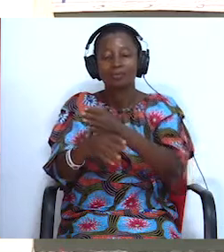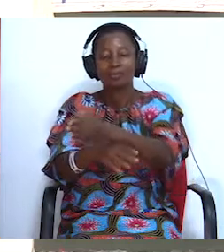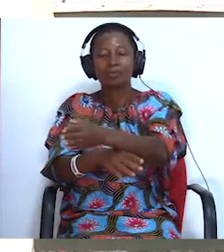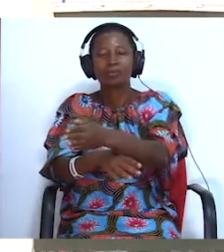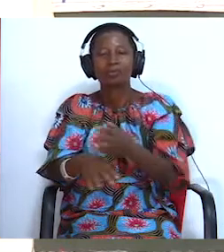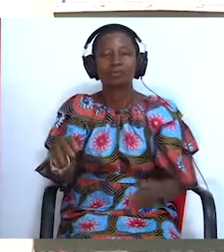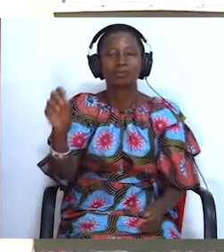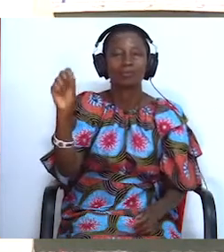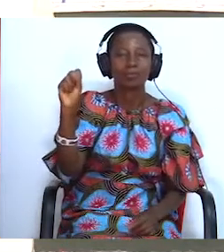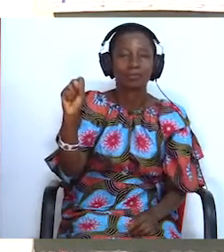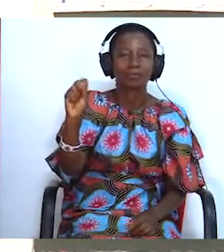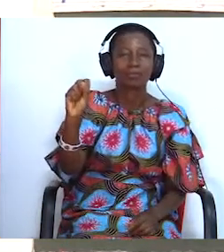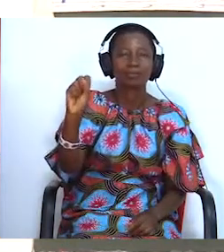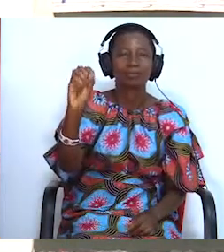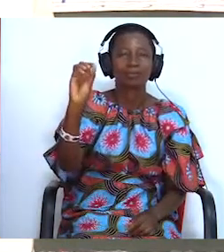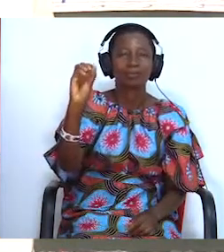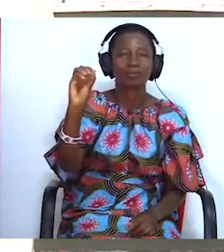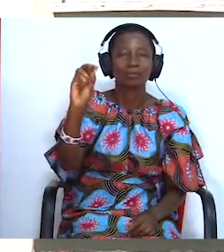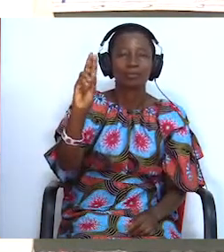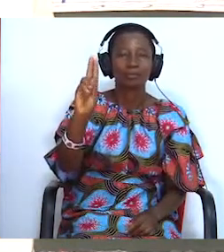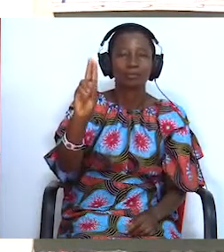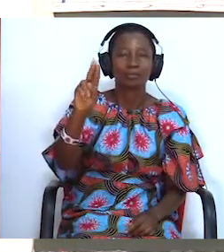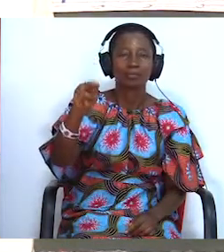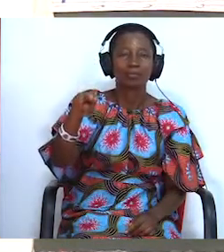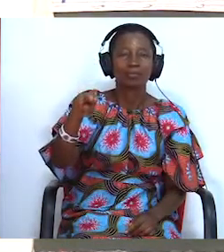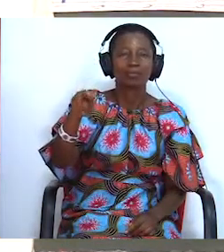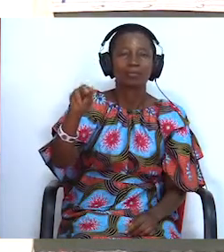We are going to look at a new sound